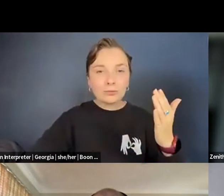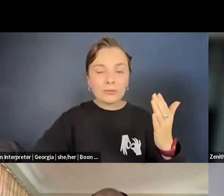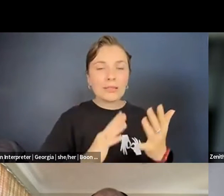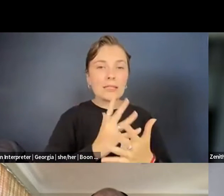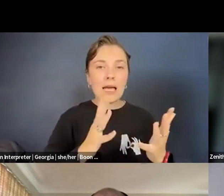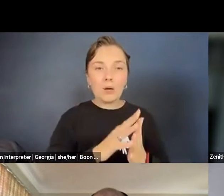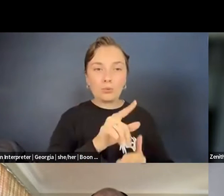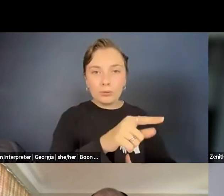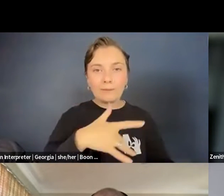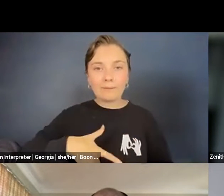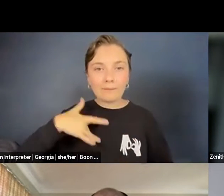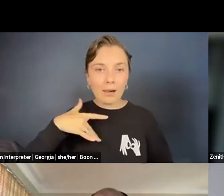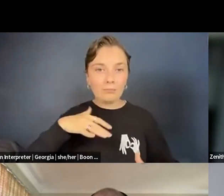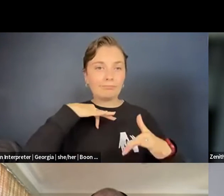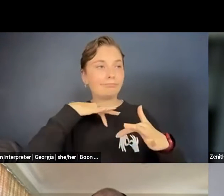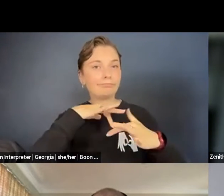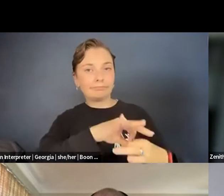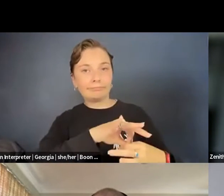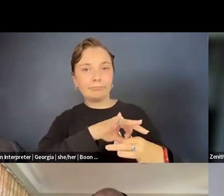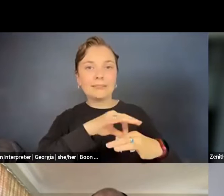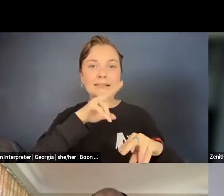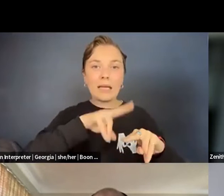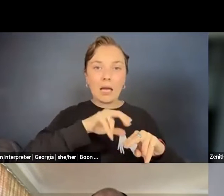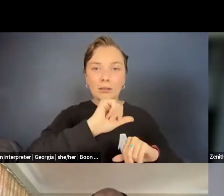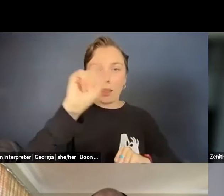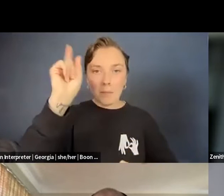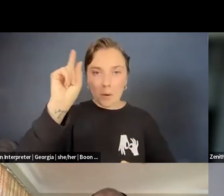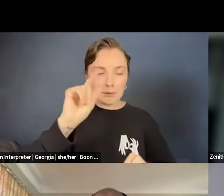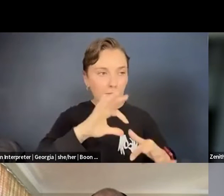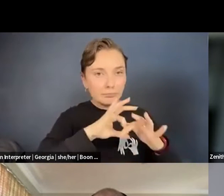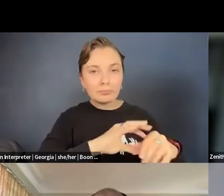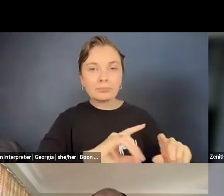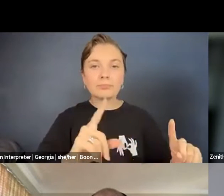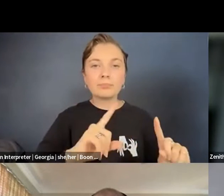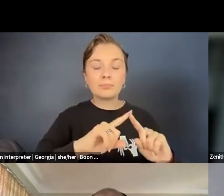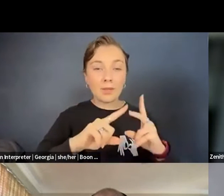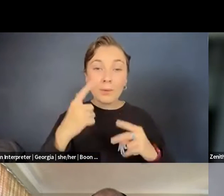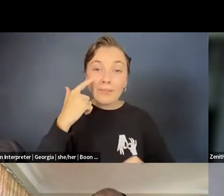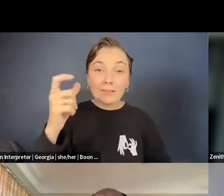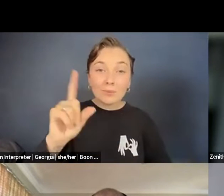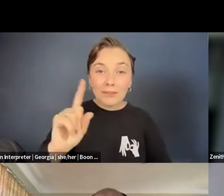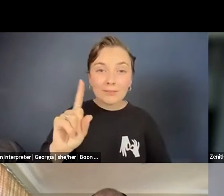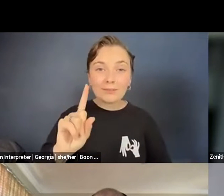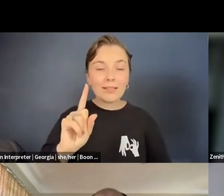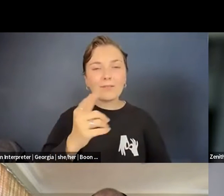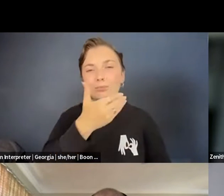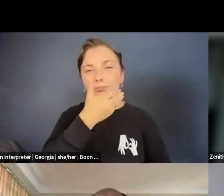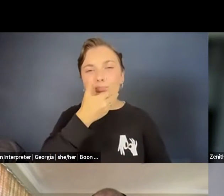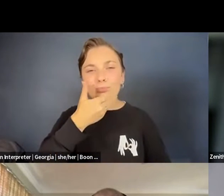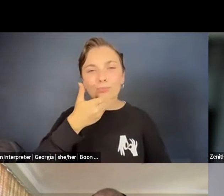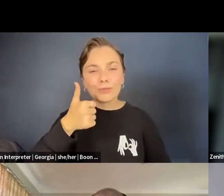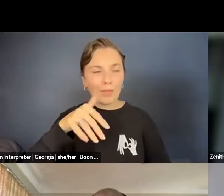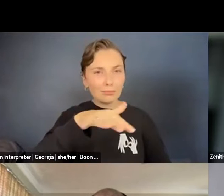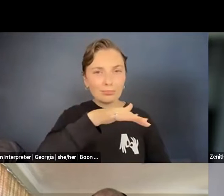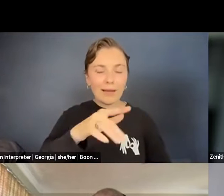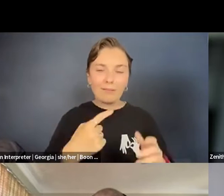feels, her connection with her dad at the moment. And what we found was there was just those beautiful spaces that